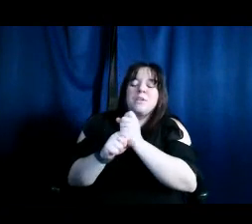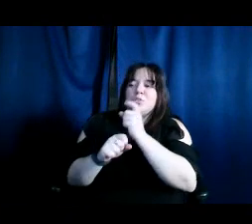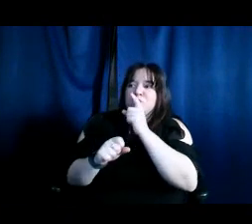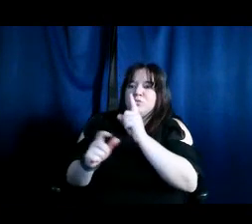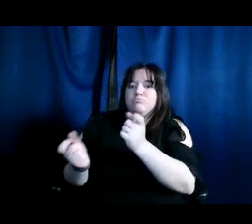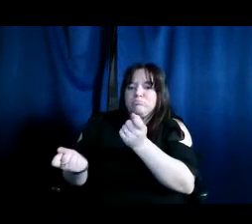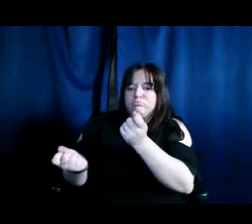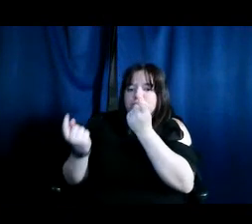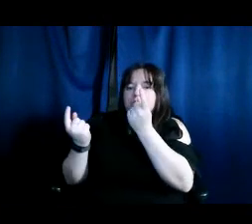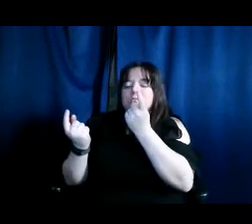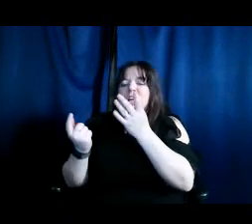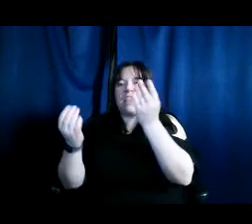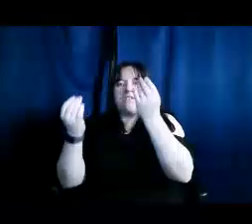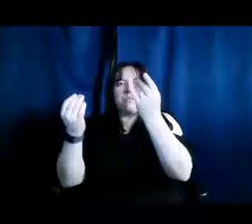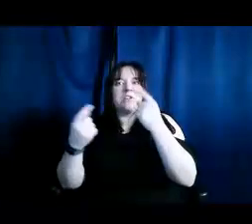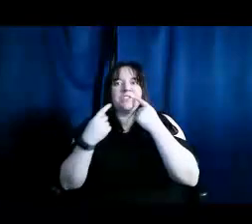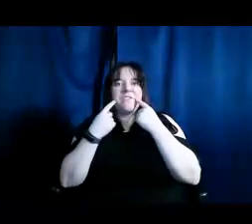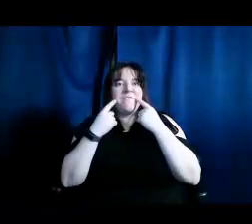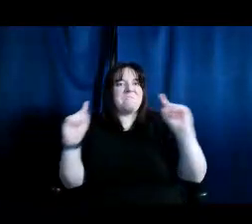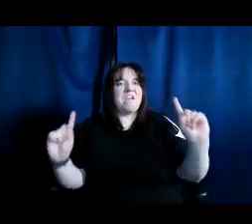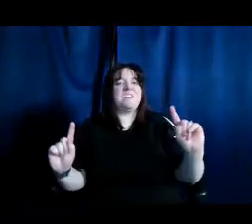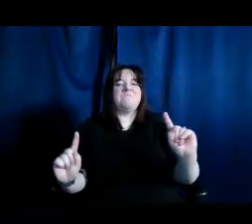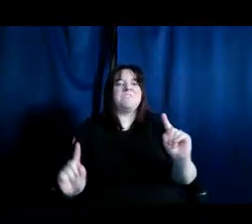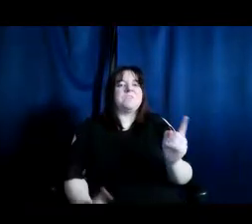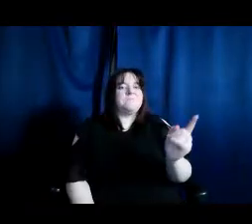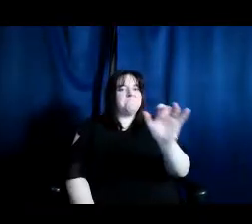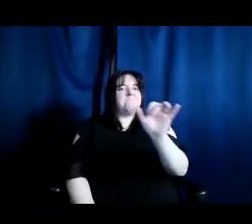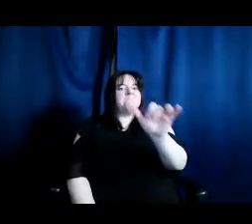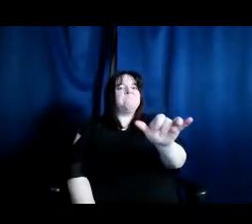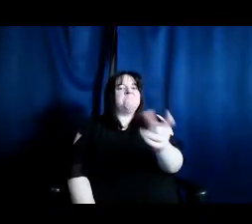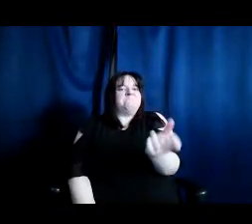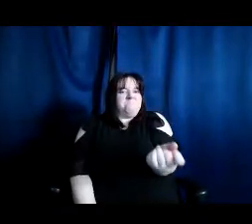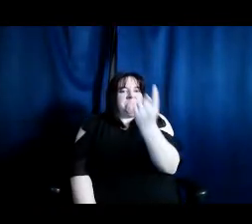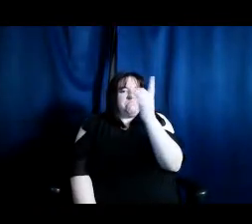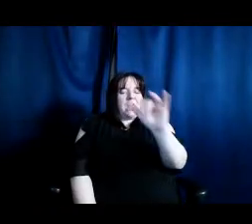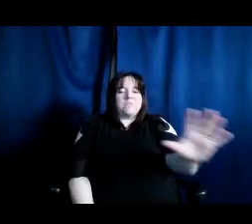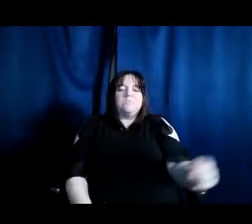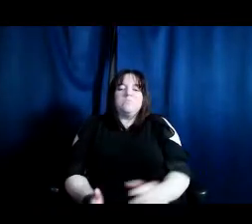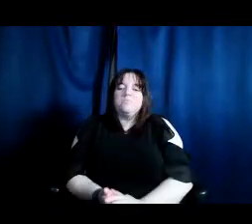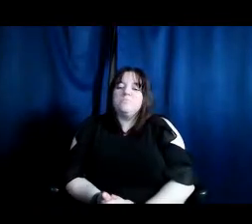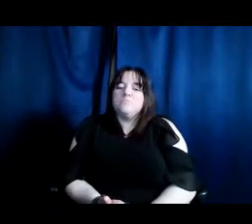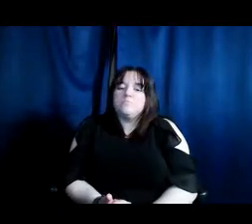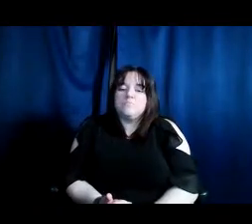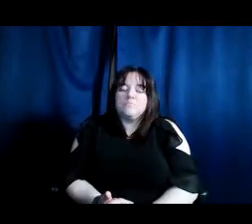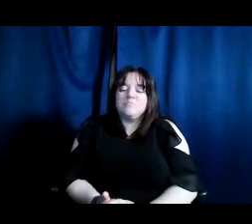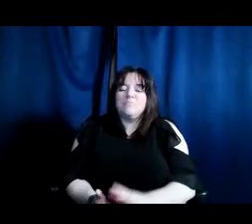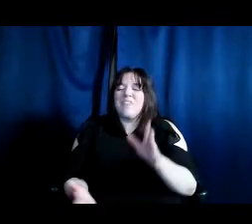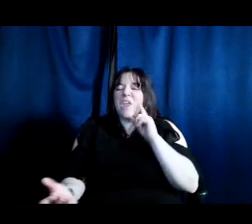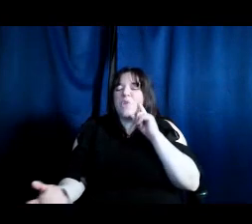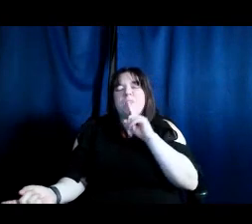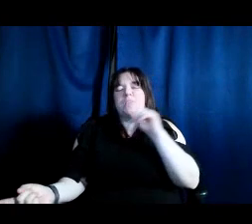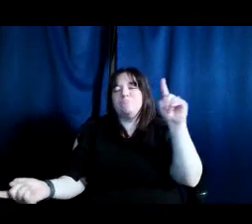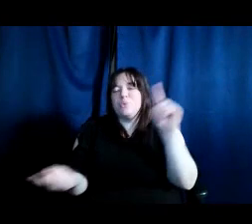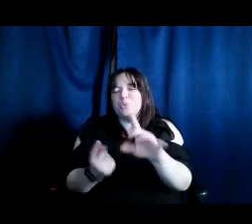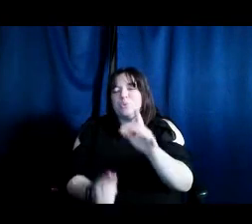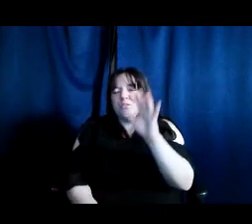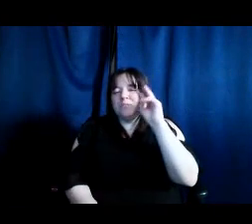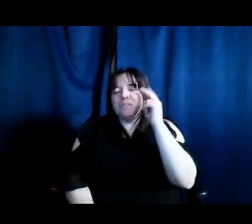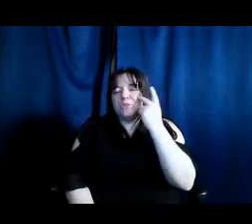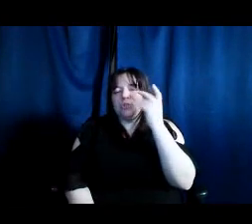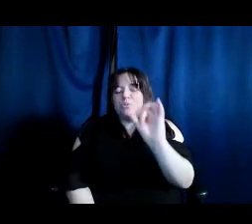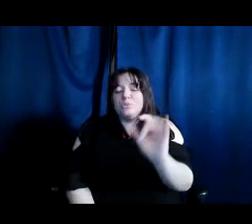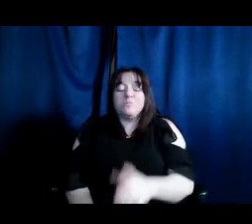helps reduce misunderstanding information. Shelly, another benefit is related to skimming and